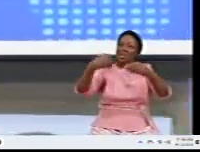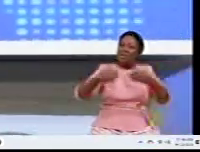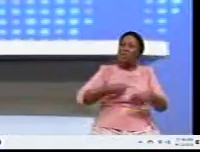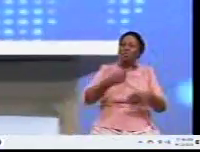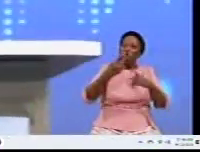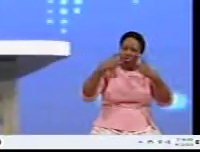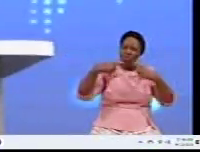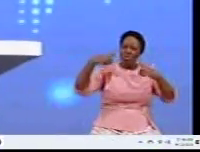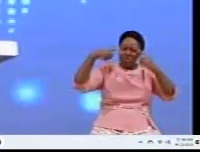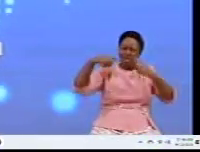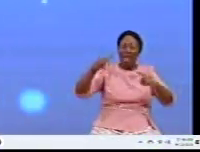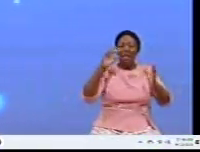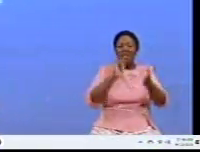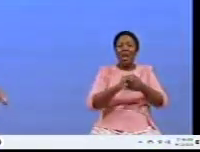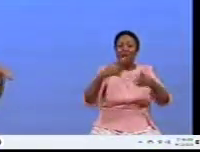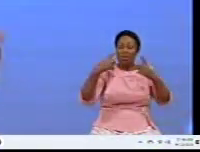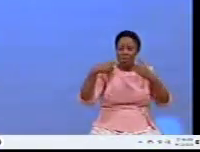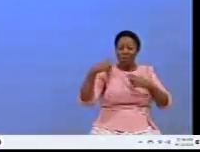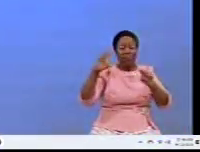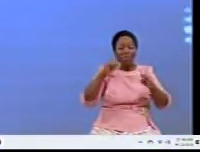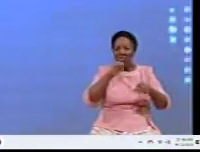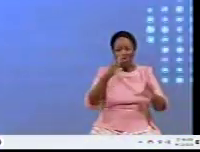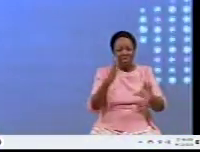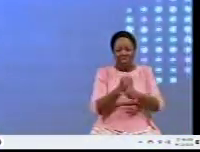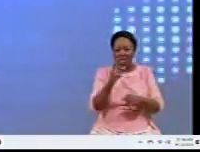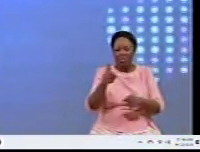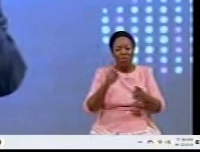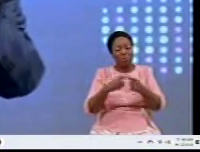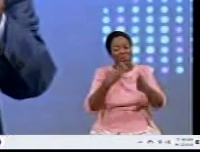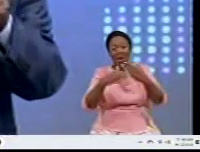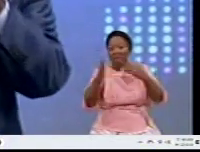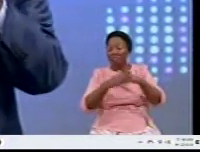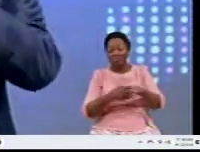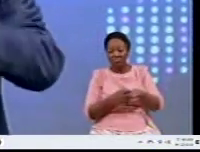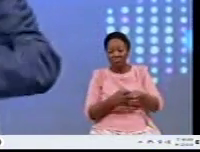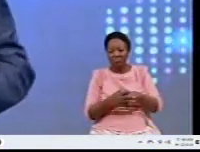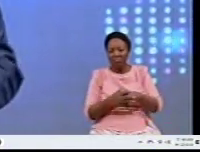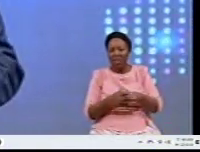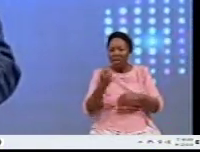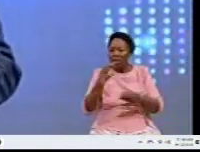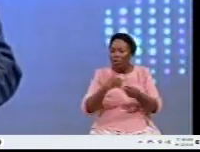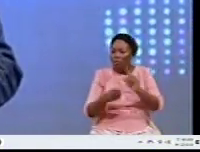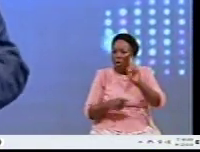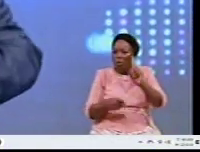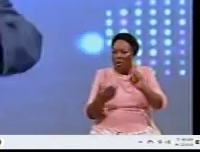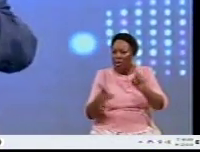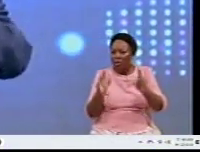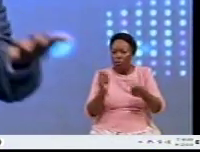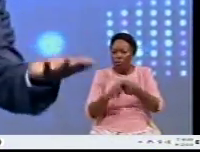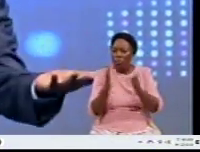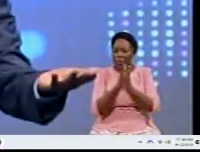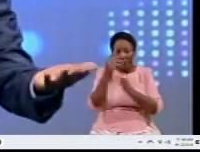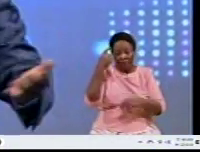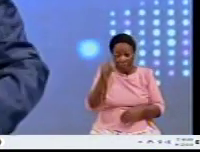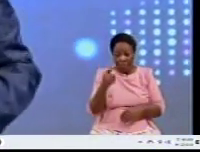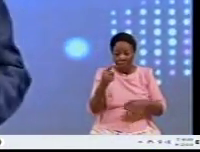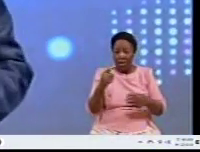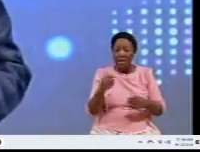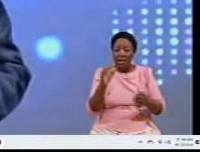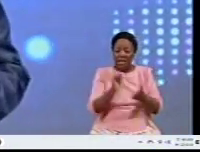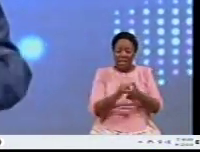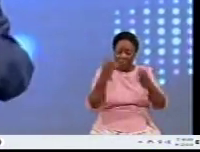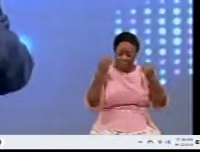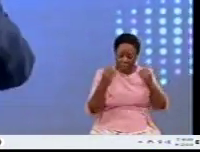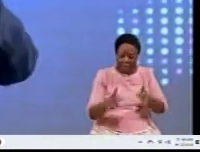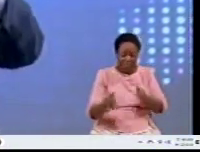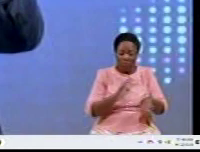success. That success will not take you to heaven. The number one thing to pray for that many people do